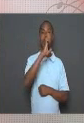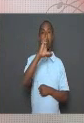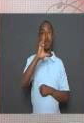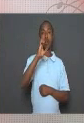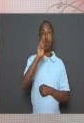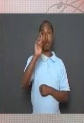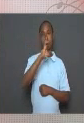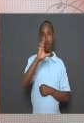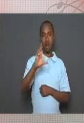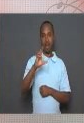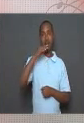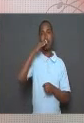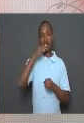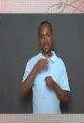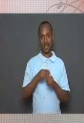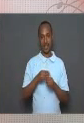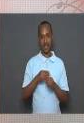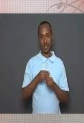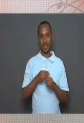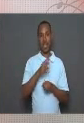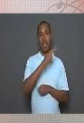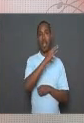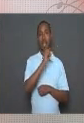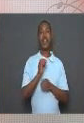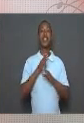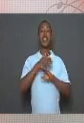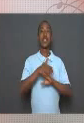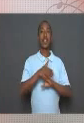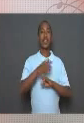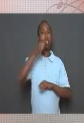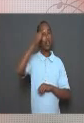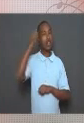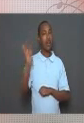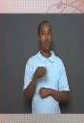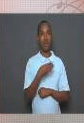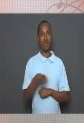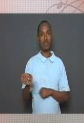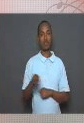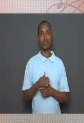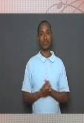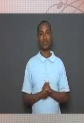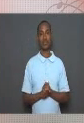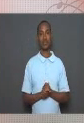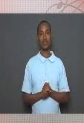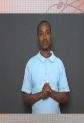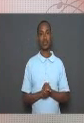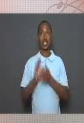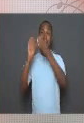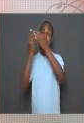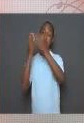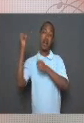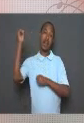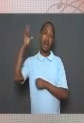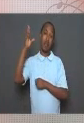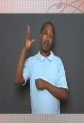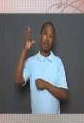chloride, benzene, and then charcoal. The bulb will light up